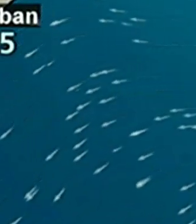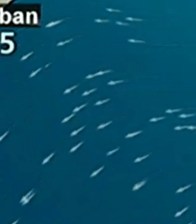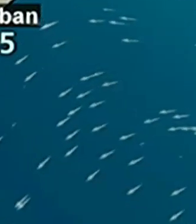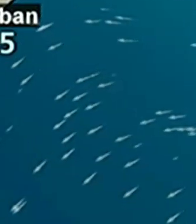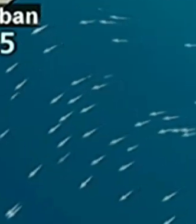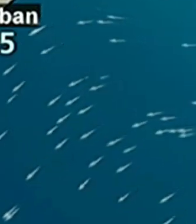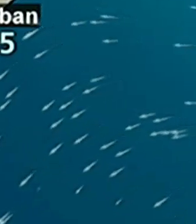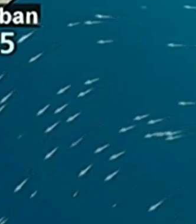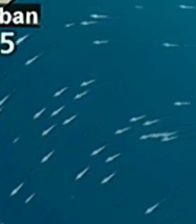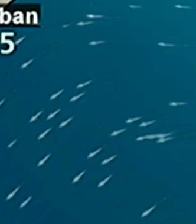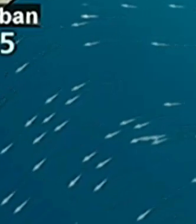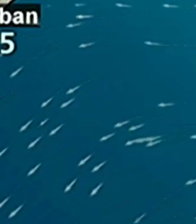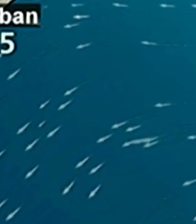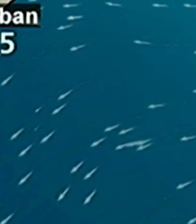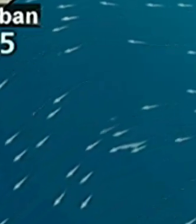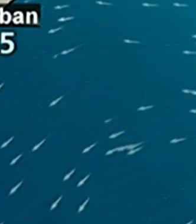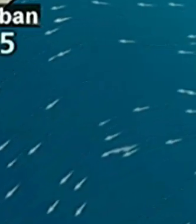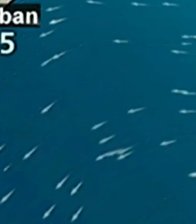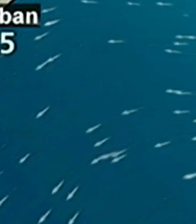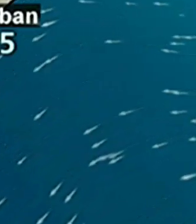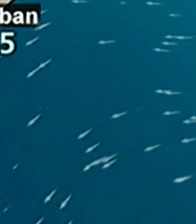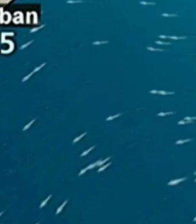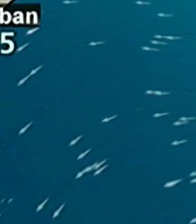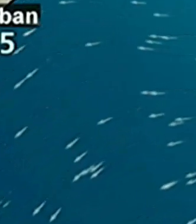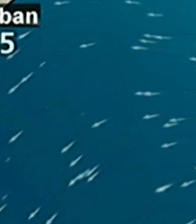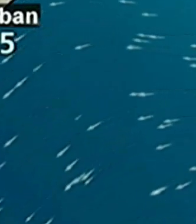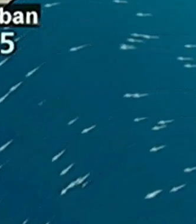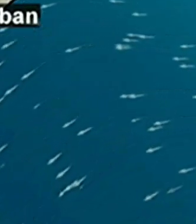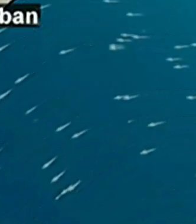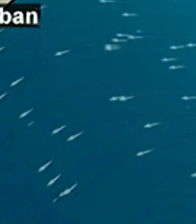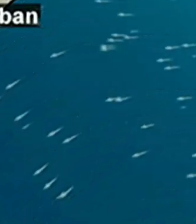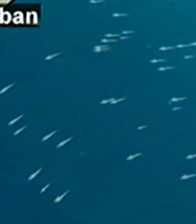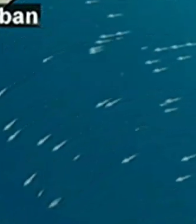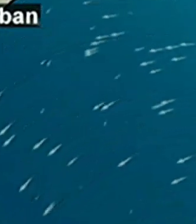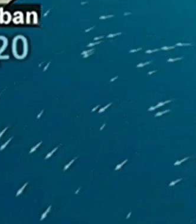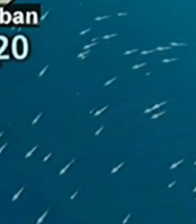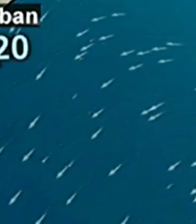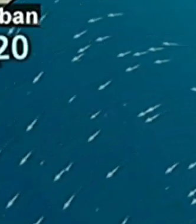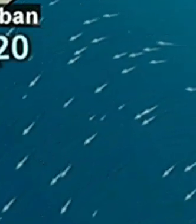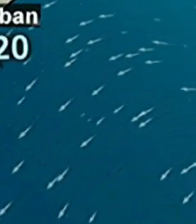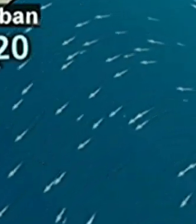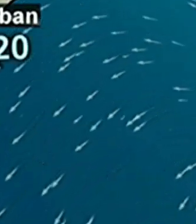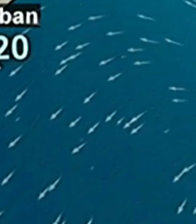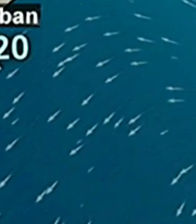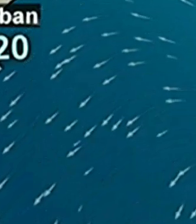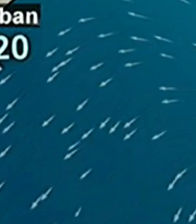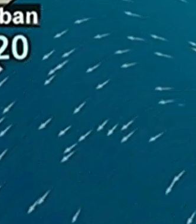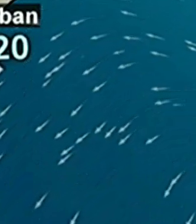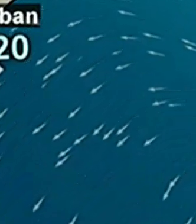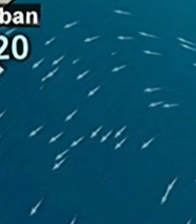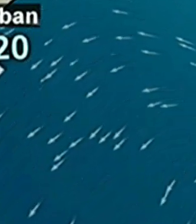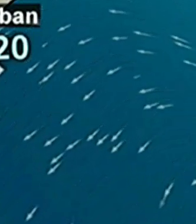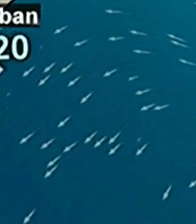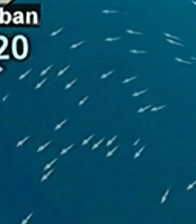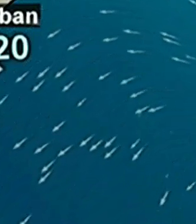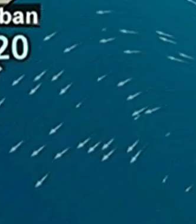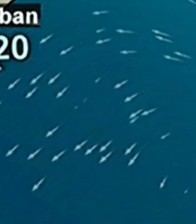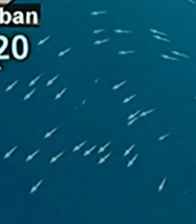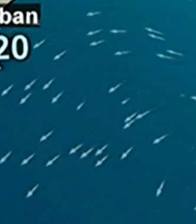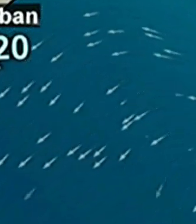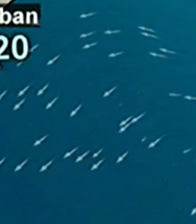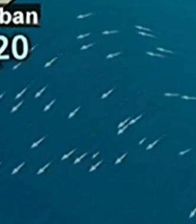ka dikalong tša ka KwaZulu-Natal re bona gabotse kgonagalo ya diperesente tše 60 di tla ba gona ka dikarolong tšeo la ka moswane re sa bona gabotse kgonagalo tše bofefo tša dipula di